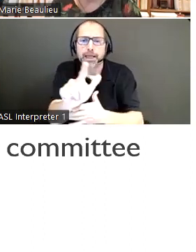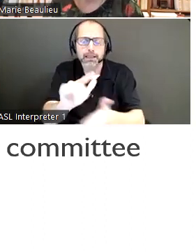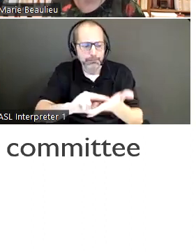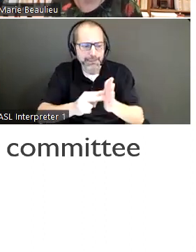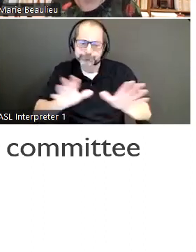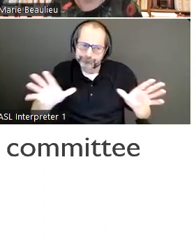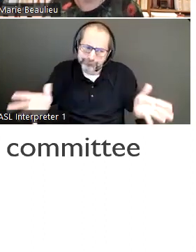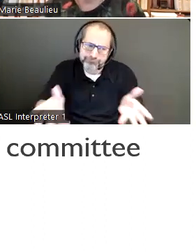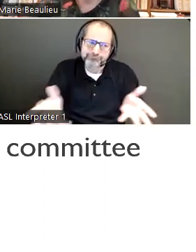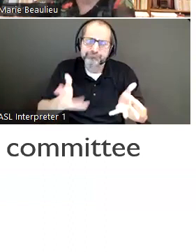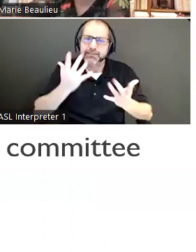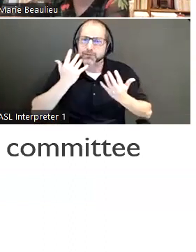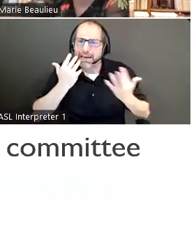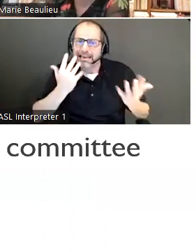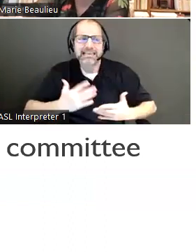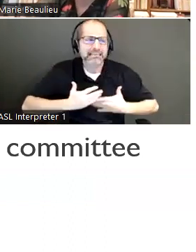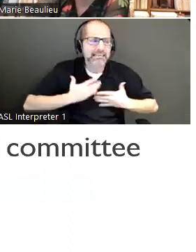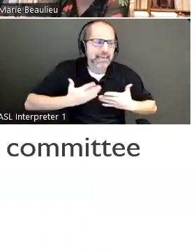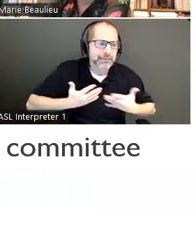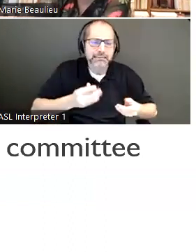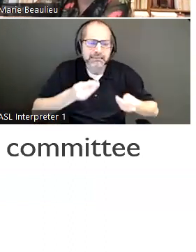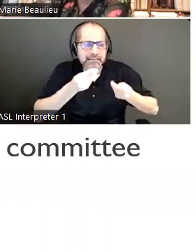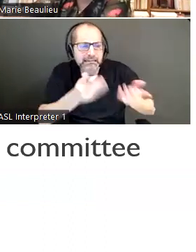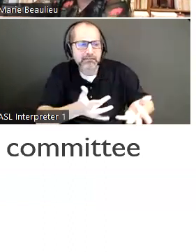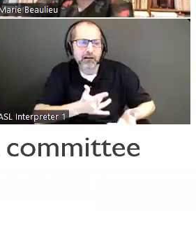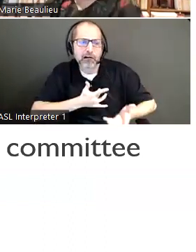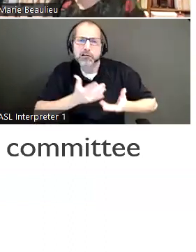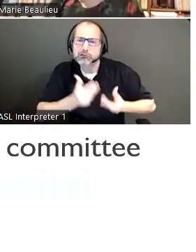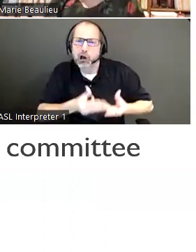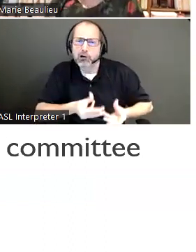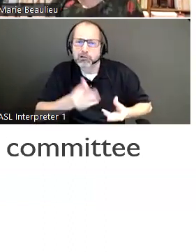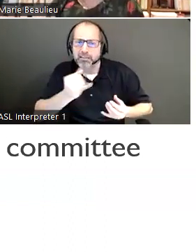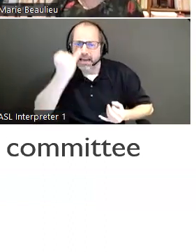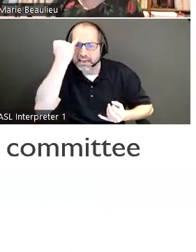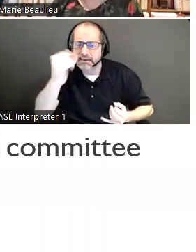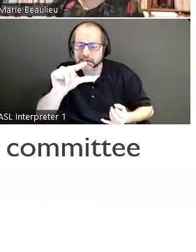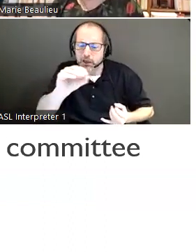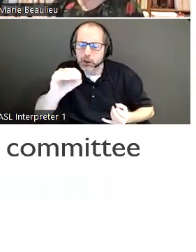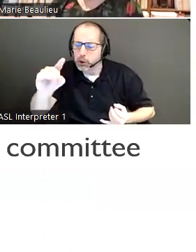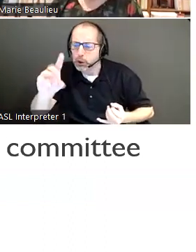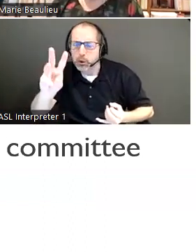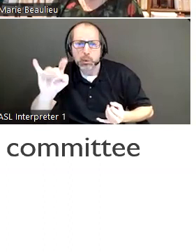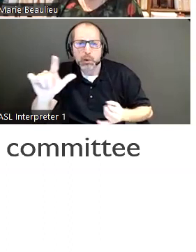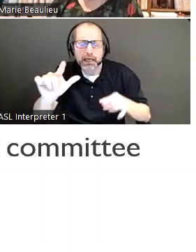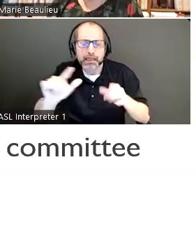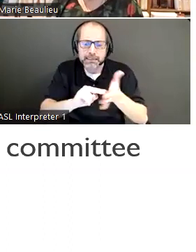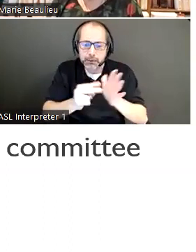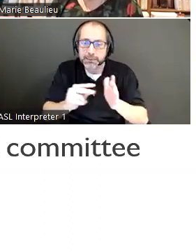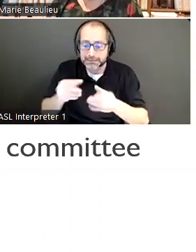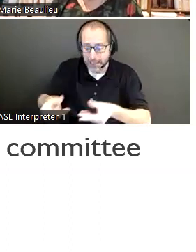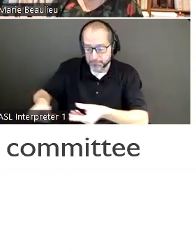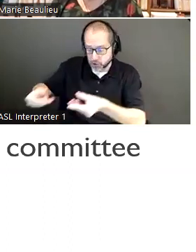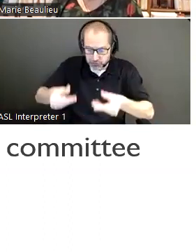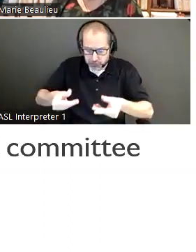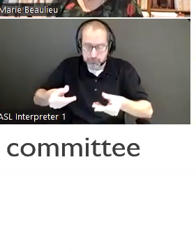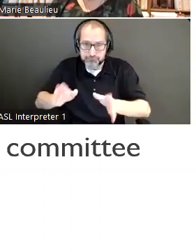Sorry. So this module aims to propose to support the development first.